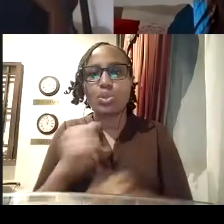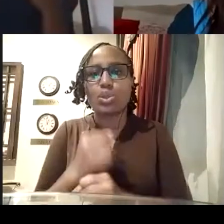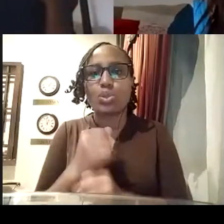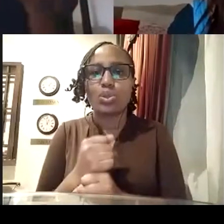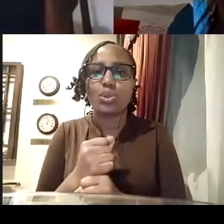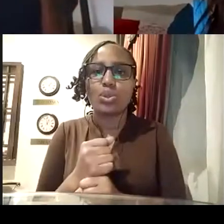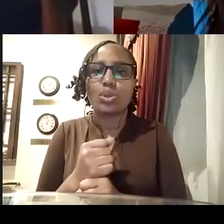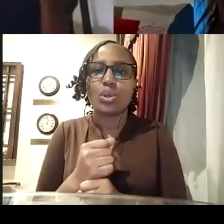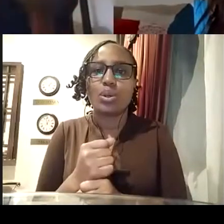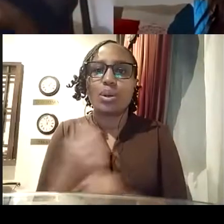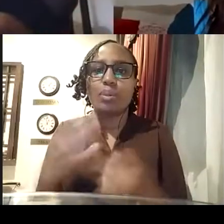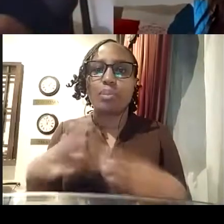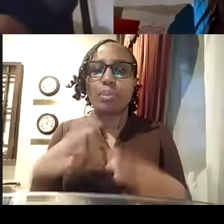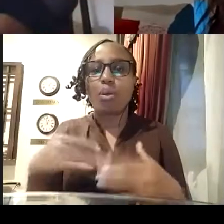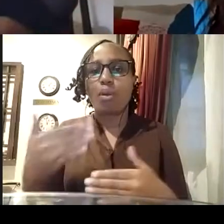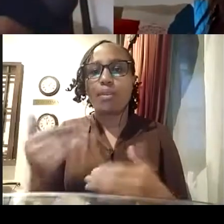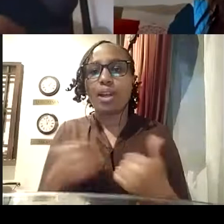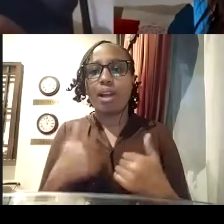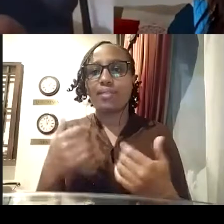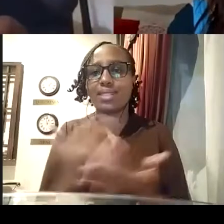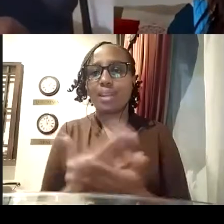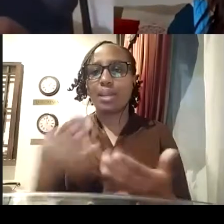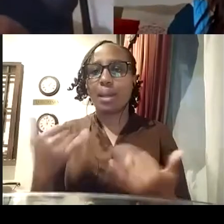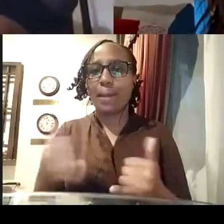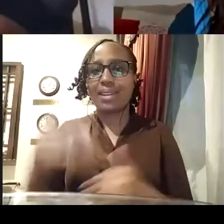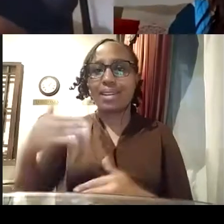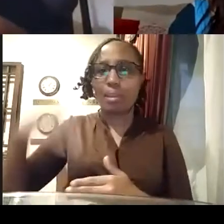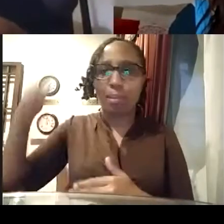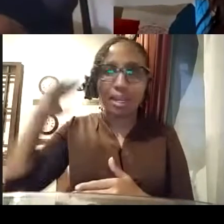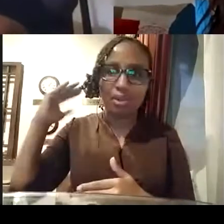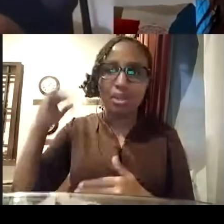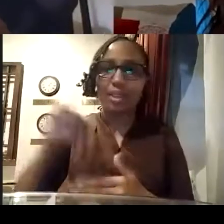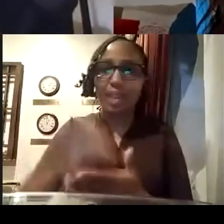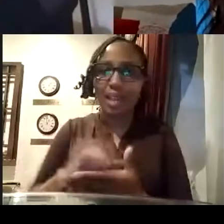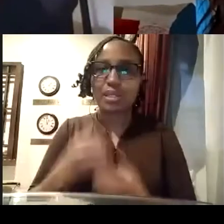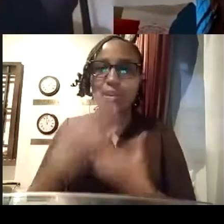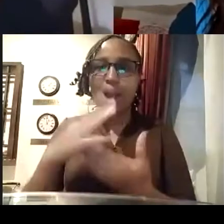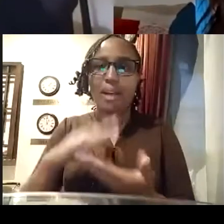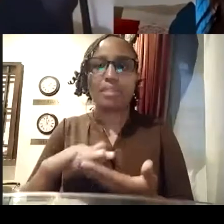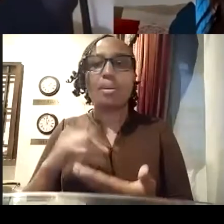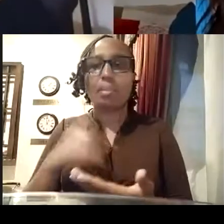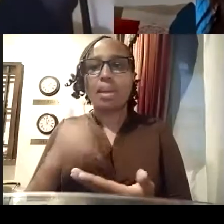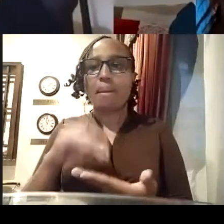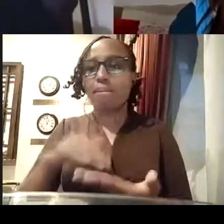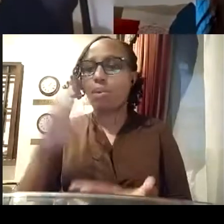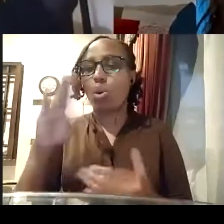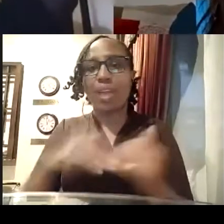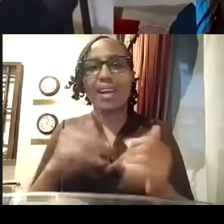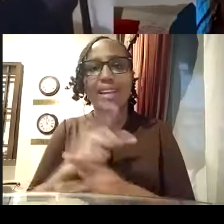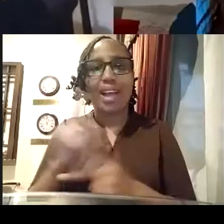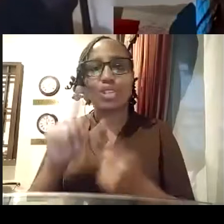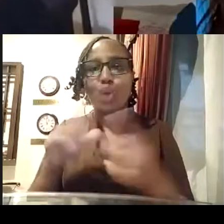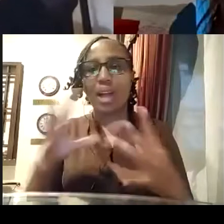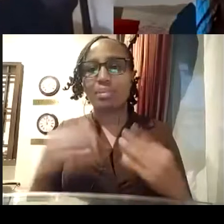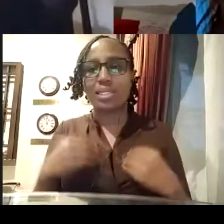have just like something playing in the background, and that inspires me more than I care to admit, to be honest, because people's lives are just hilarious